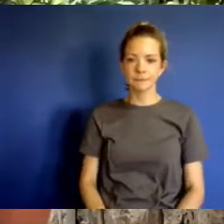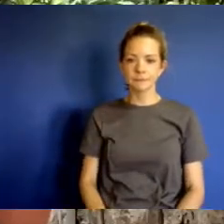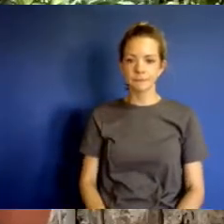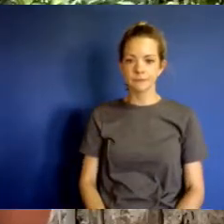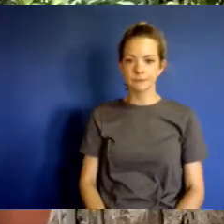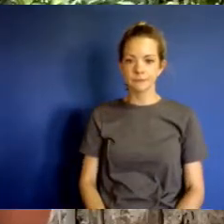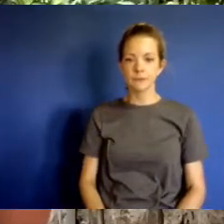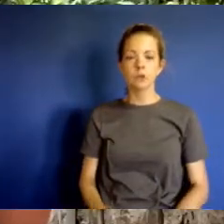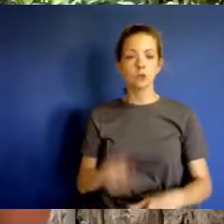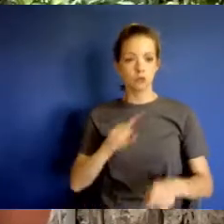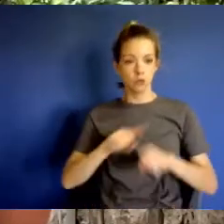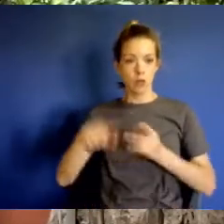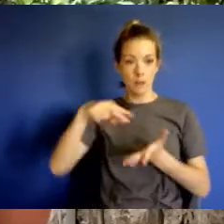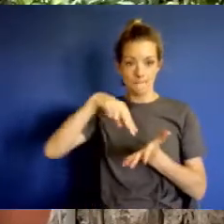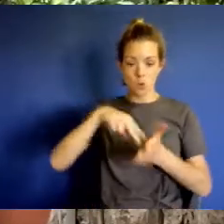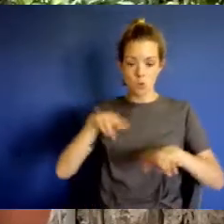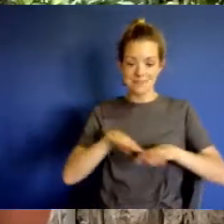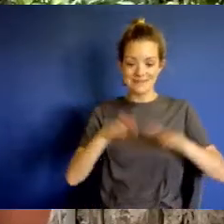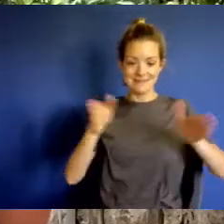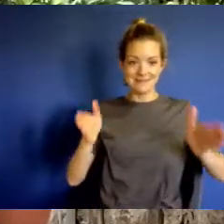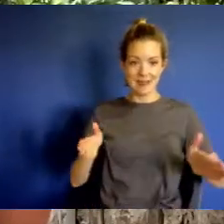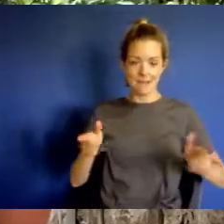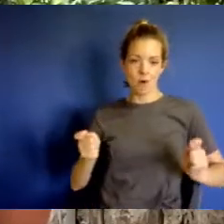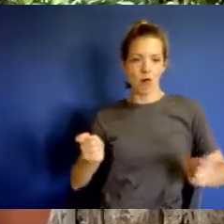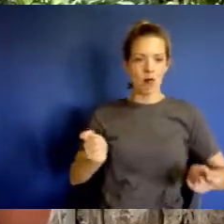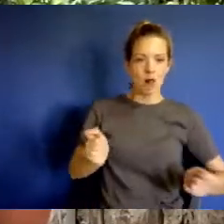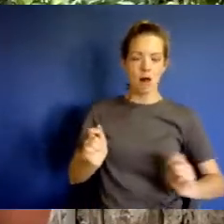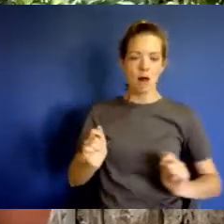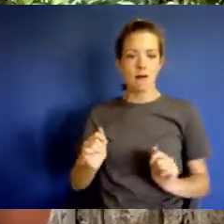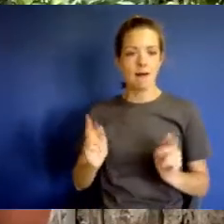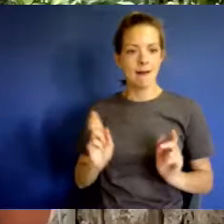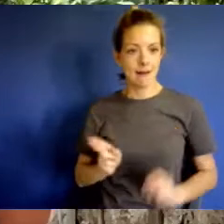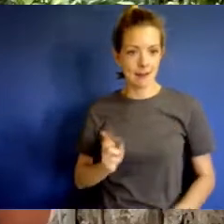so reset yourself into that tabletop pose again.